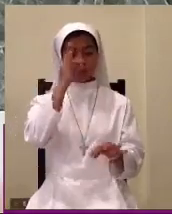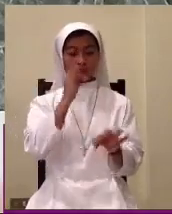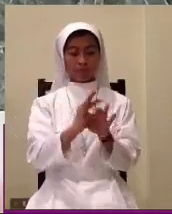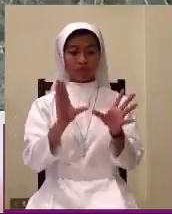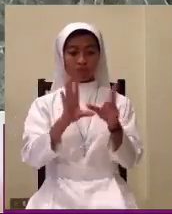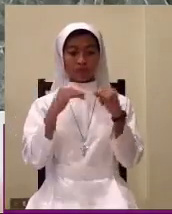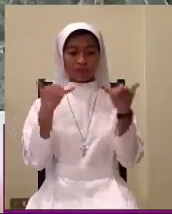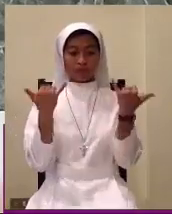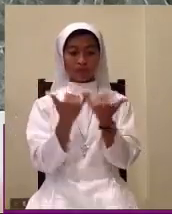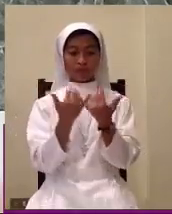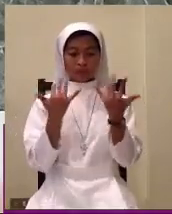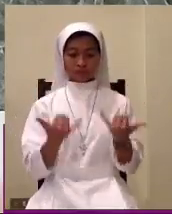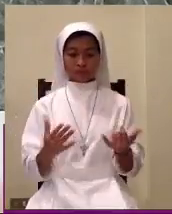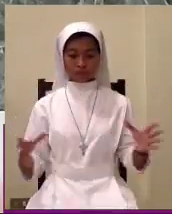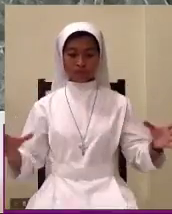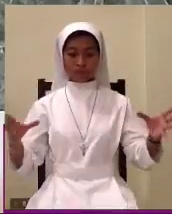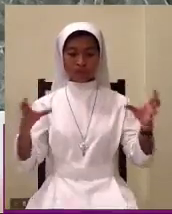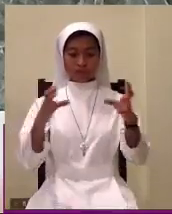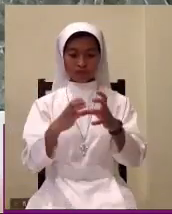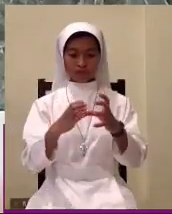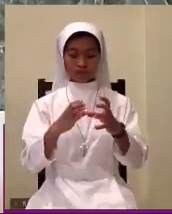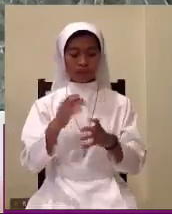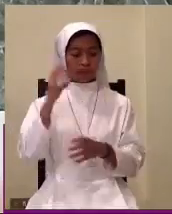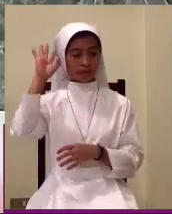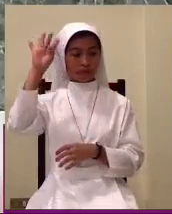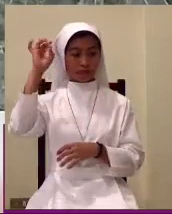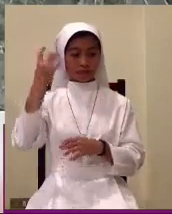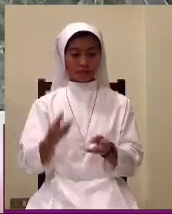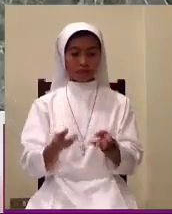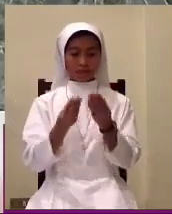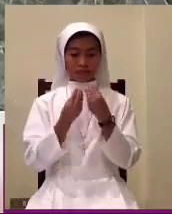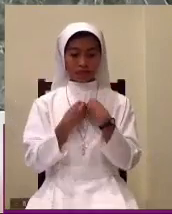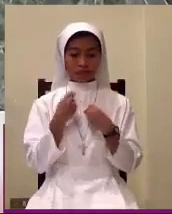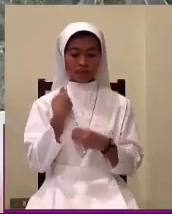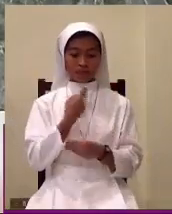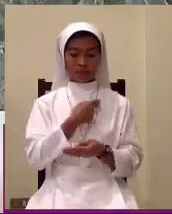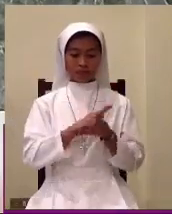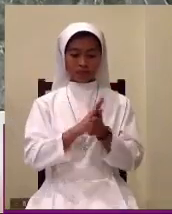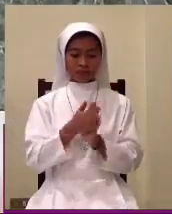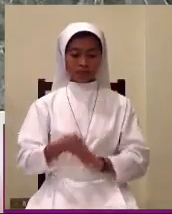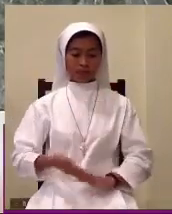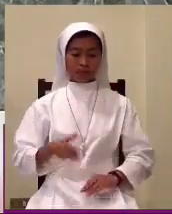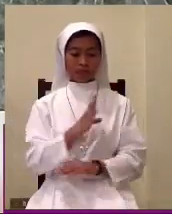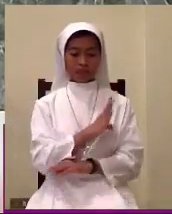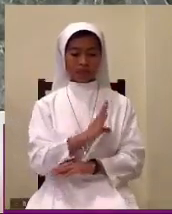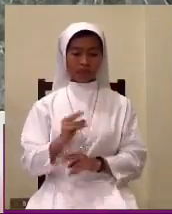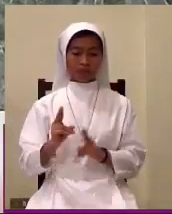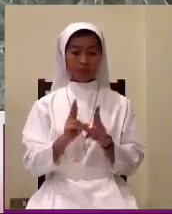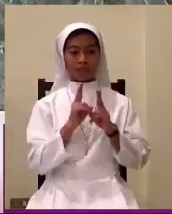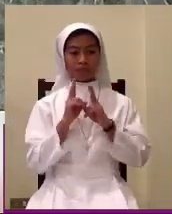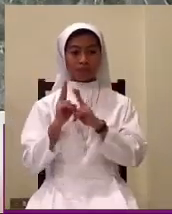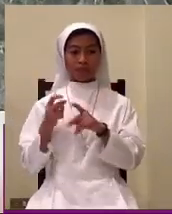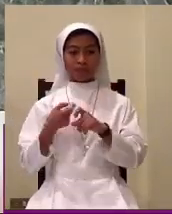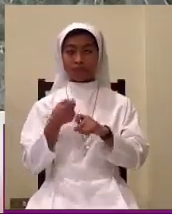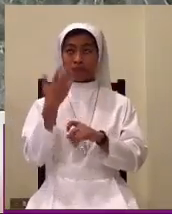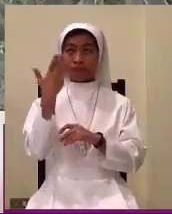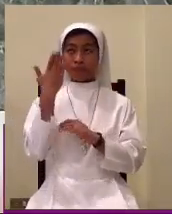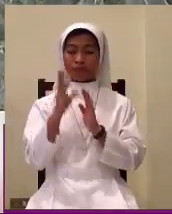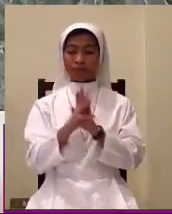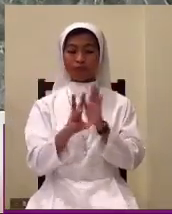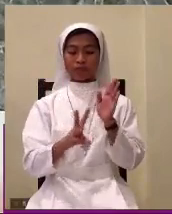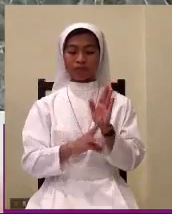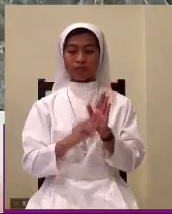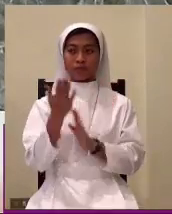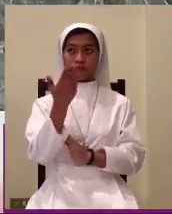gathered before you, and graciously grant her peace and unity in accordance with your will, who live